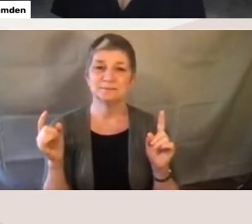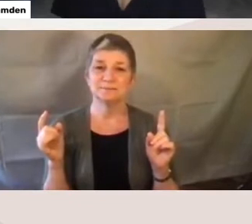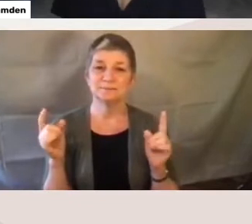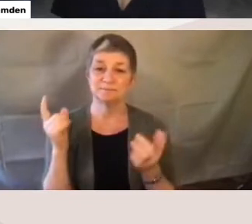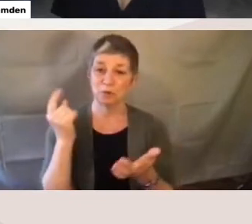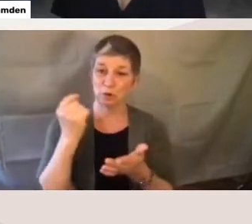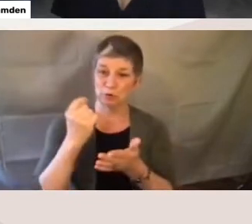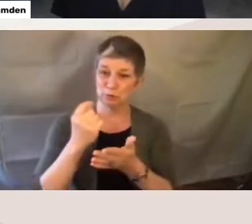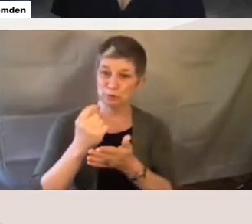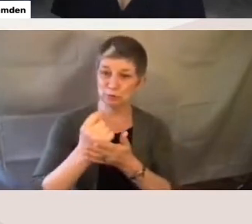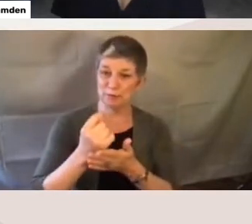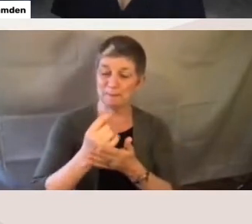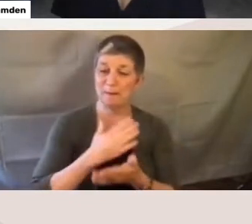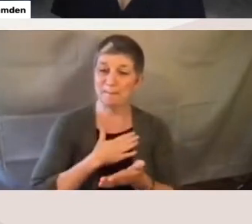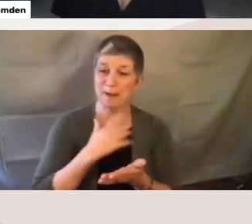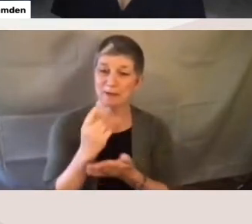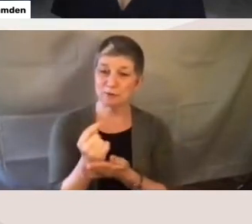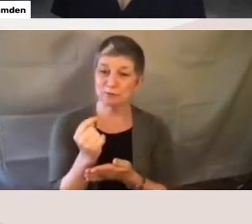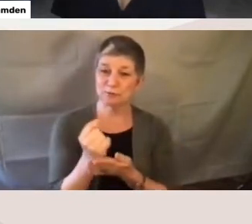treatment has been